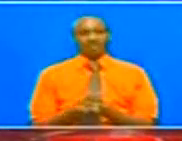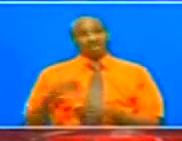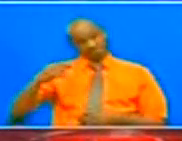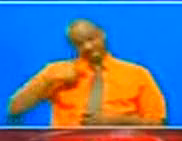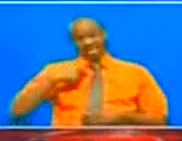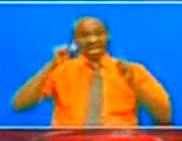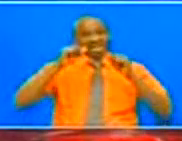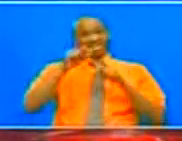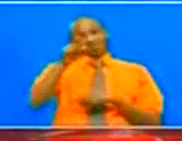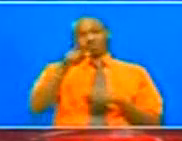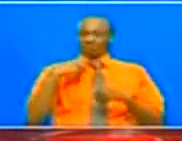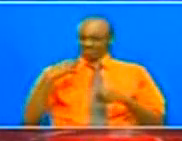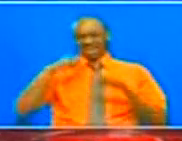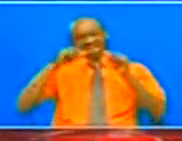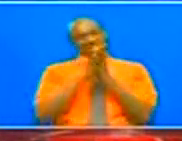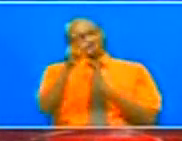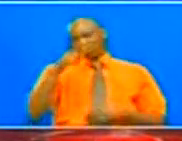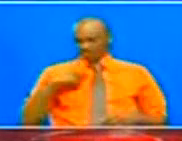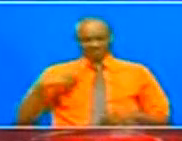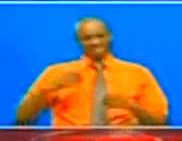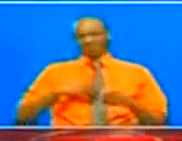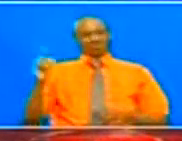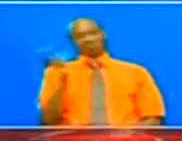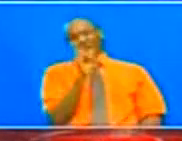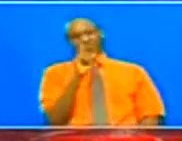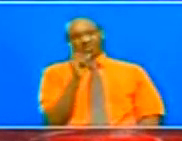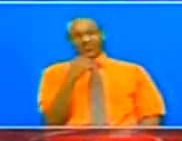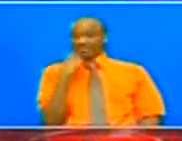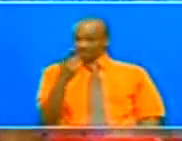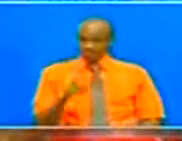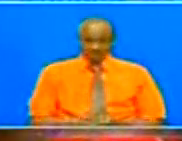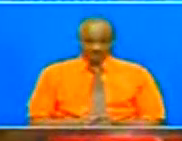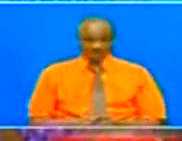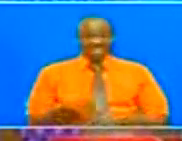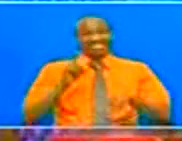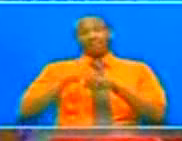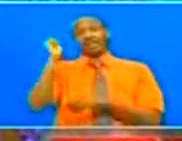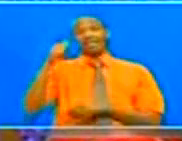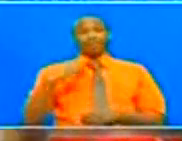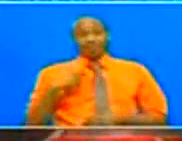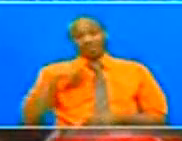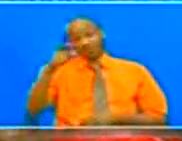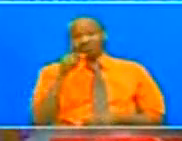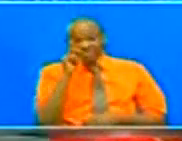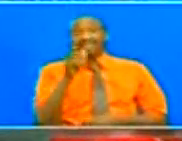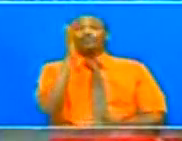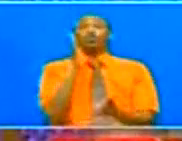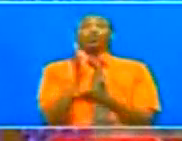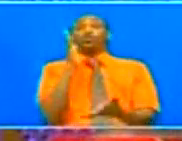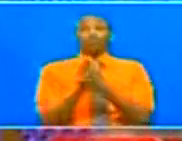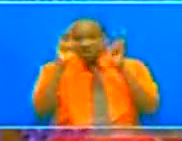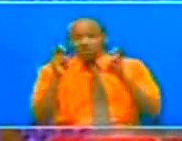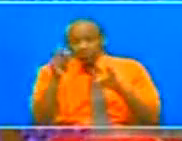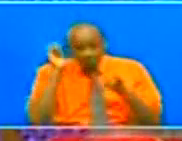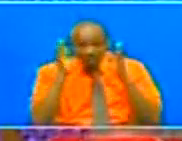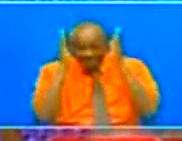on the refugees issues. And this is what I call escapism. When Kenyans don't want to address the reality of the issues they